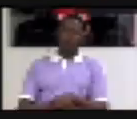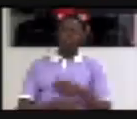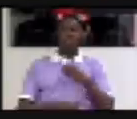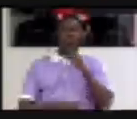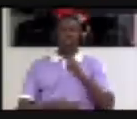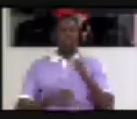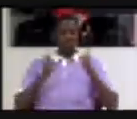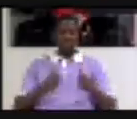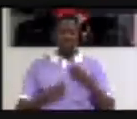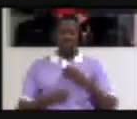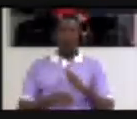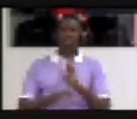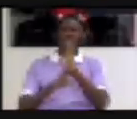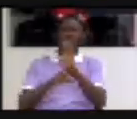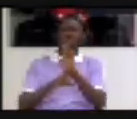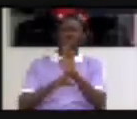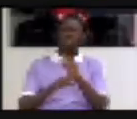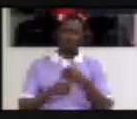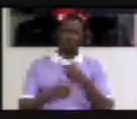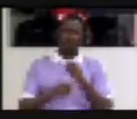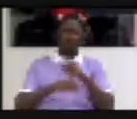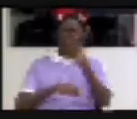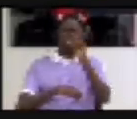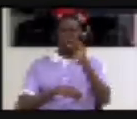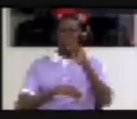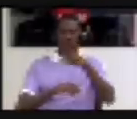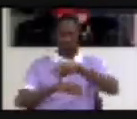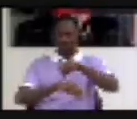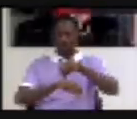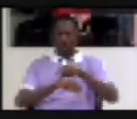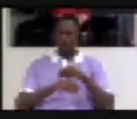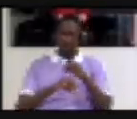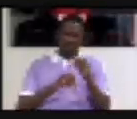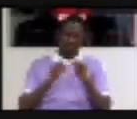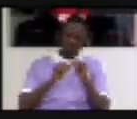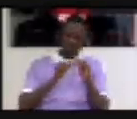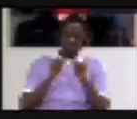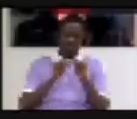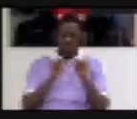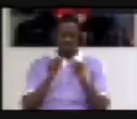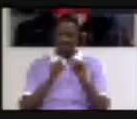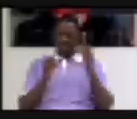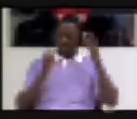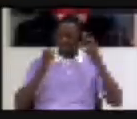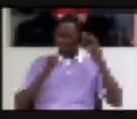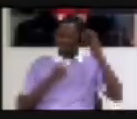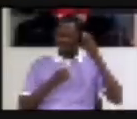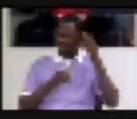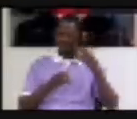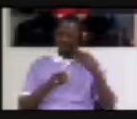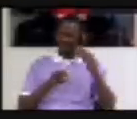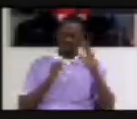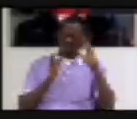few minutes so that they can sort out the sound because it's really distracting me. Thank you.